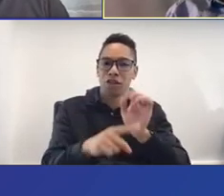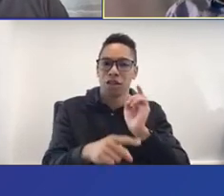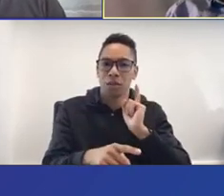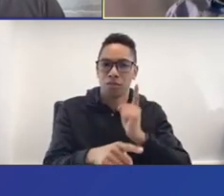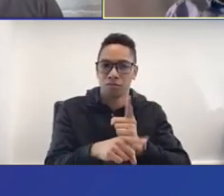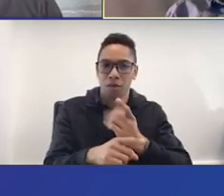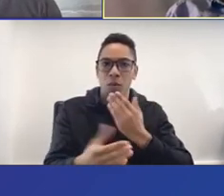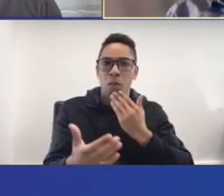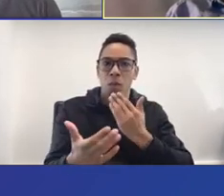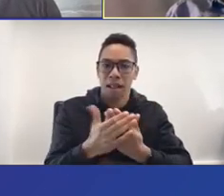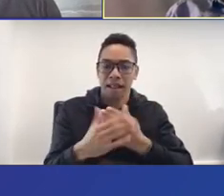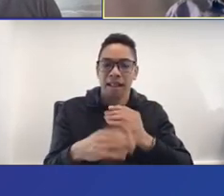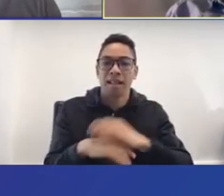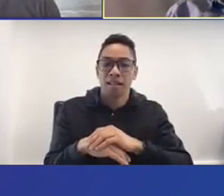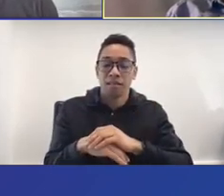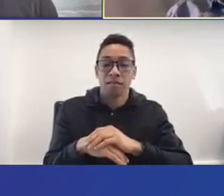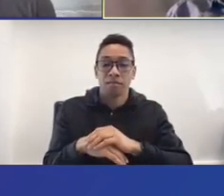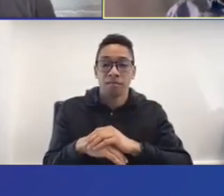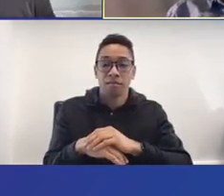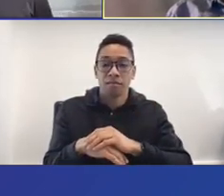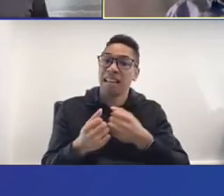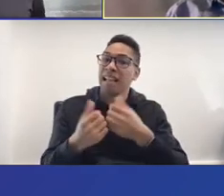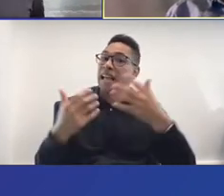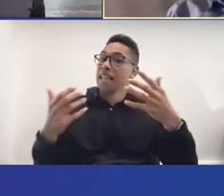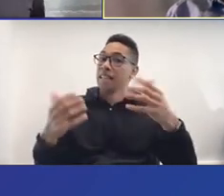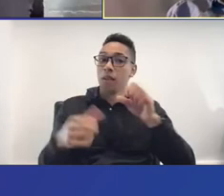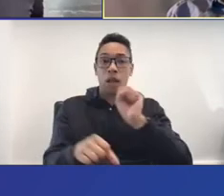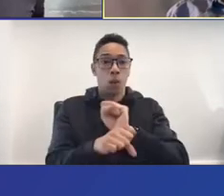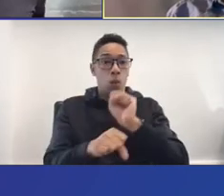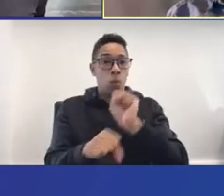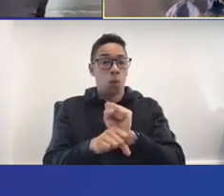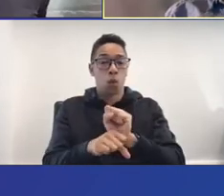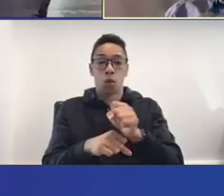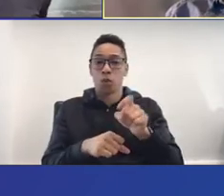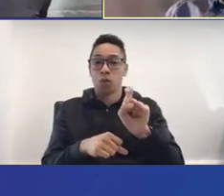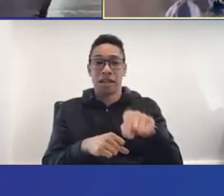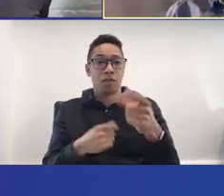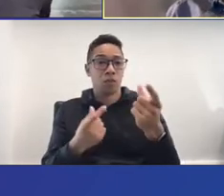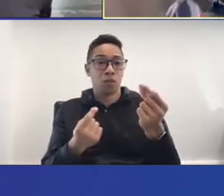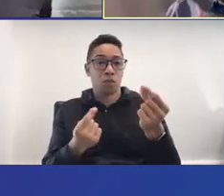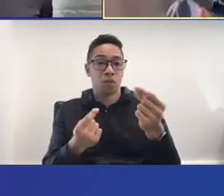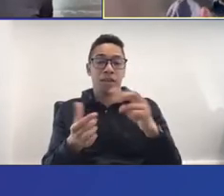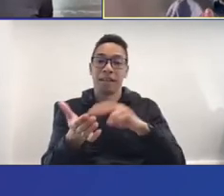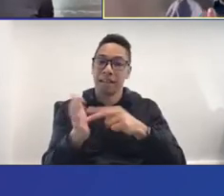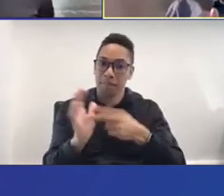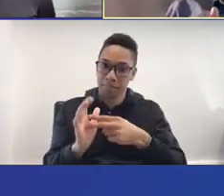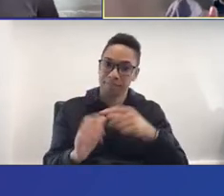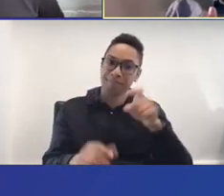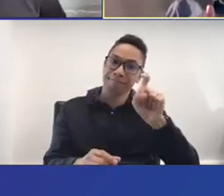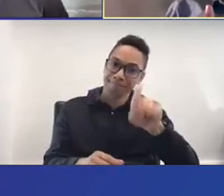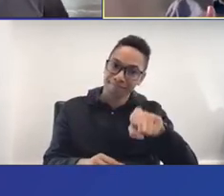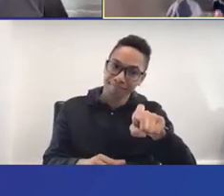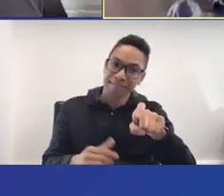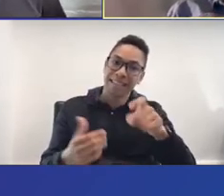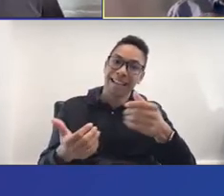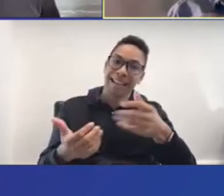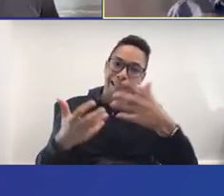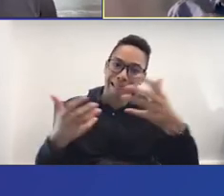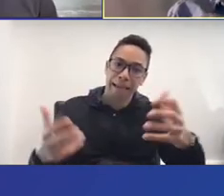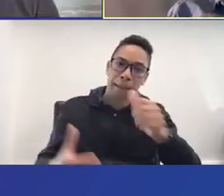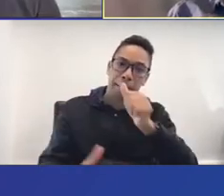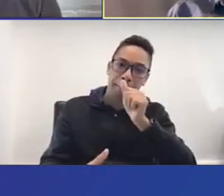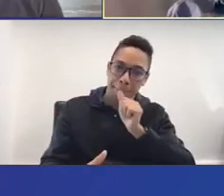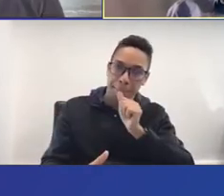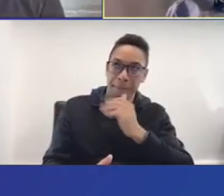And I mean, there's a lot of work to be done and a lot of patience that needs to be had, in my